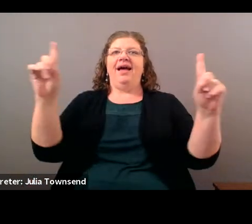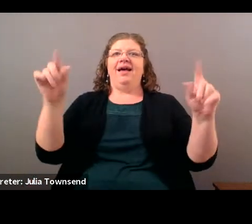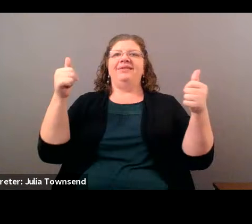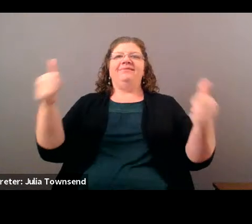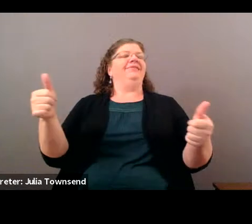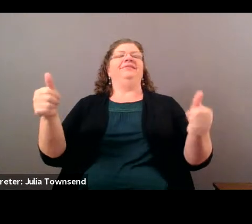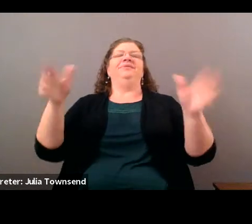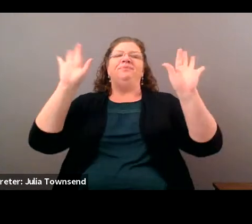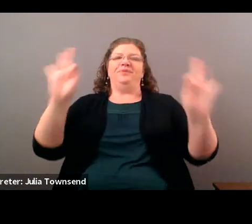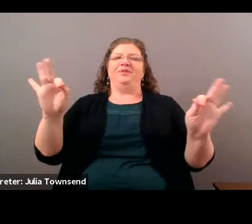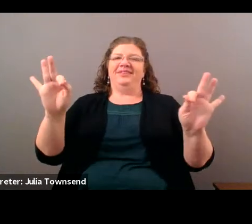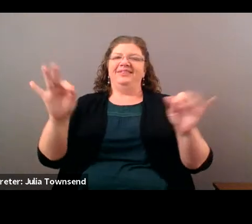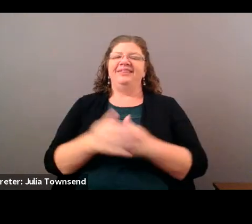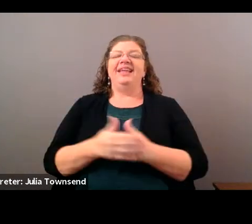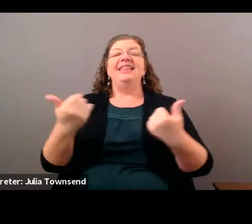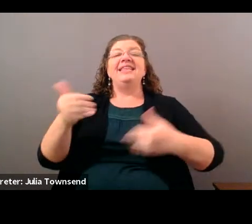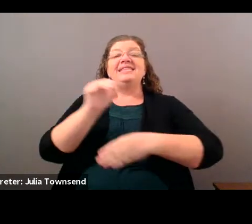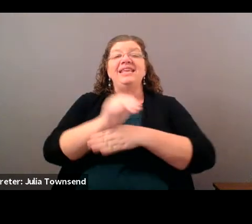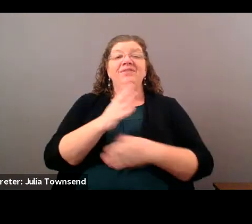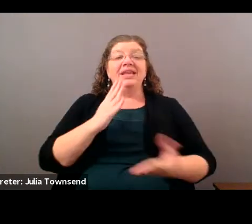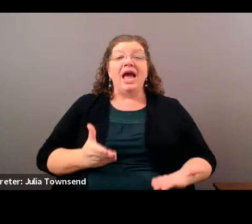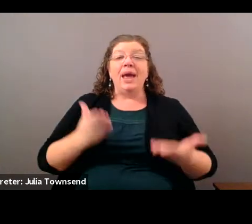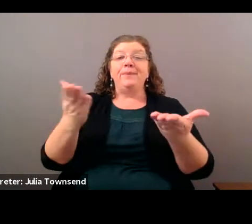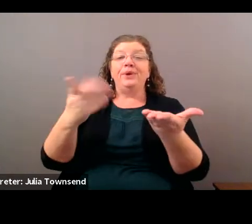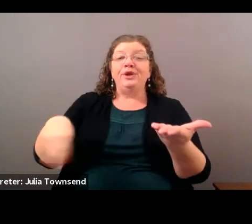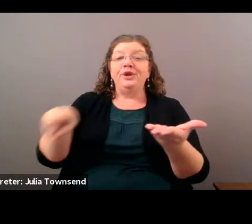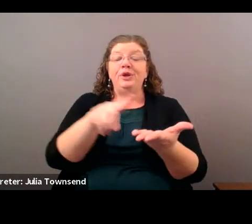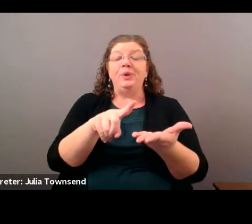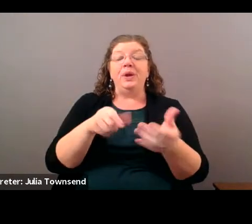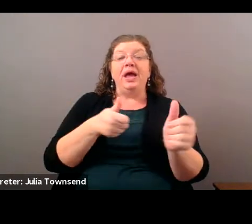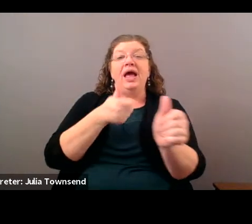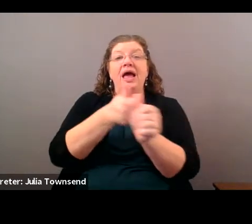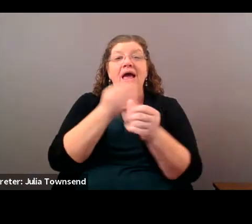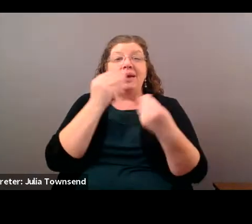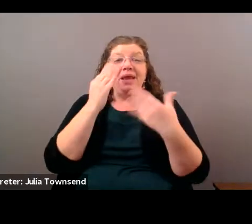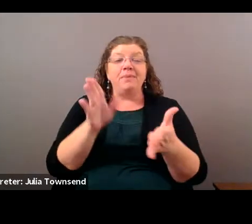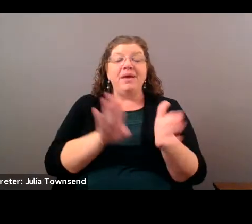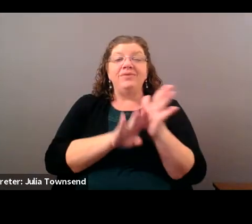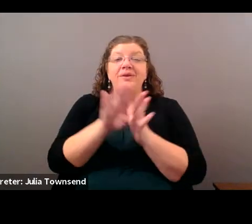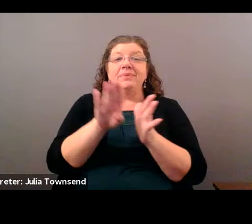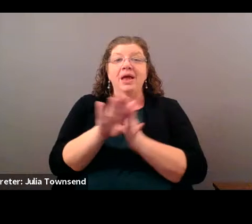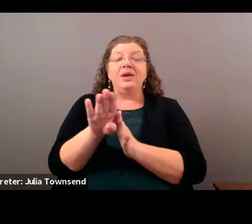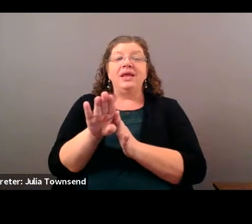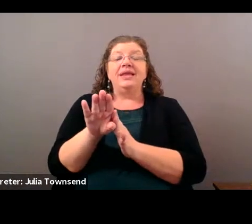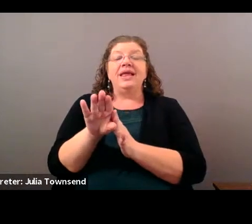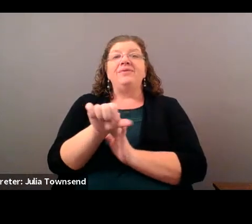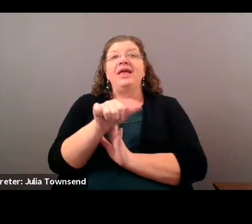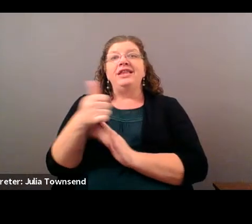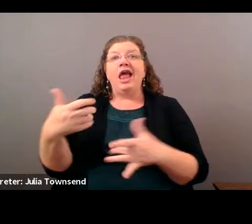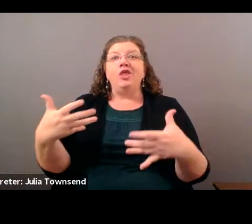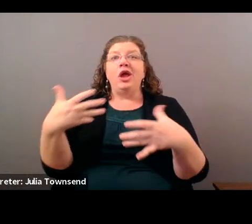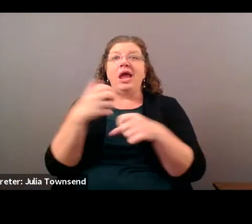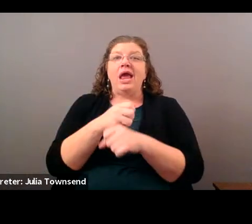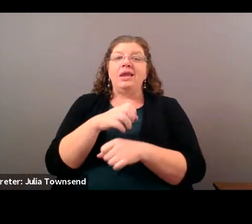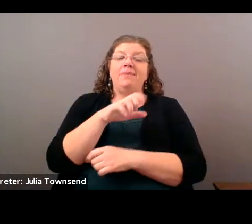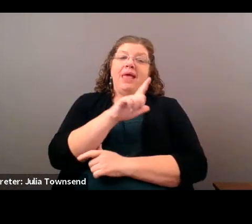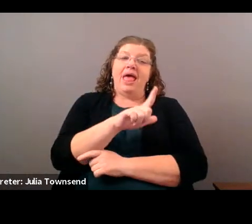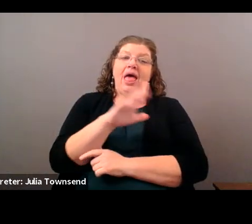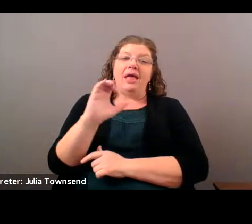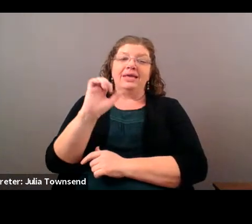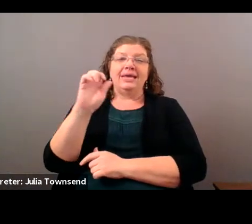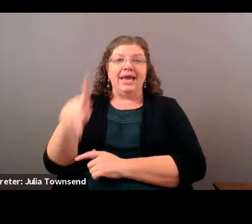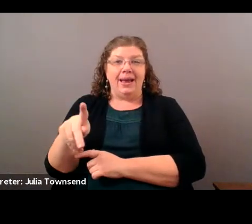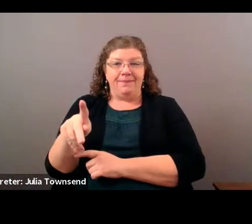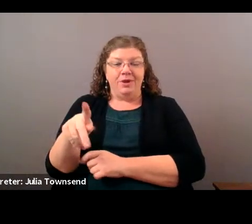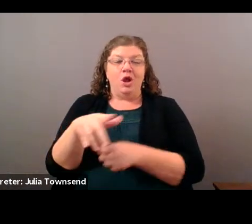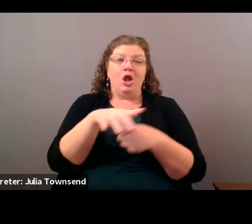Right. Today, or this evening, I bring to you the update regarding the development of, yes, another acronym, the LCAP, the